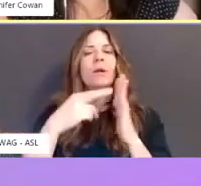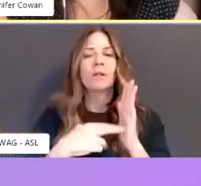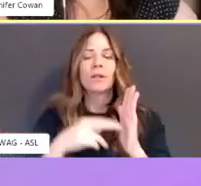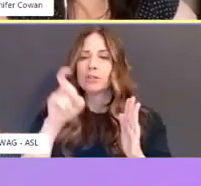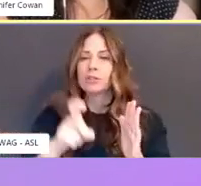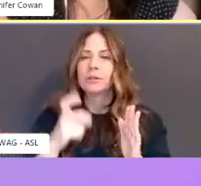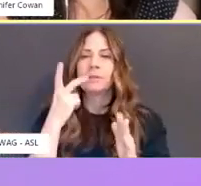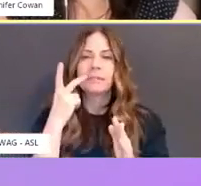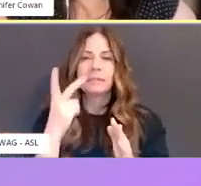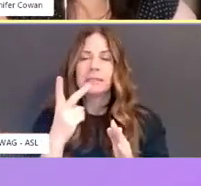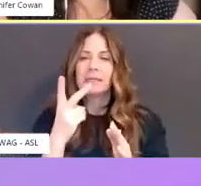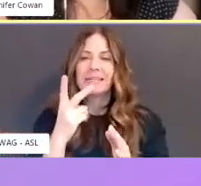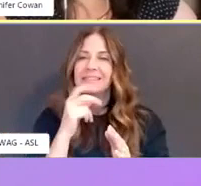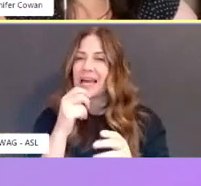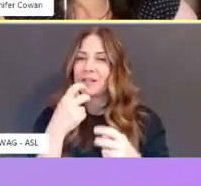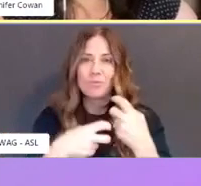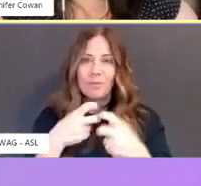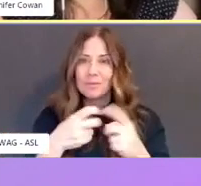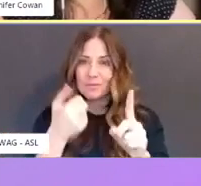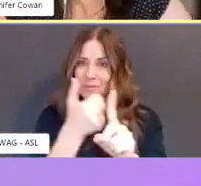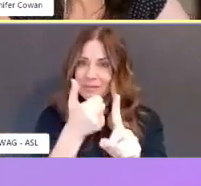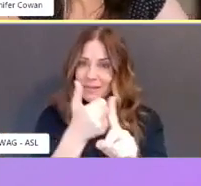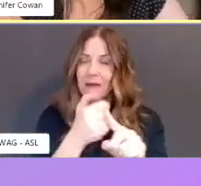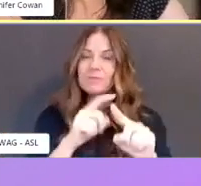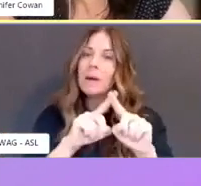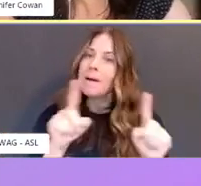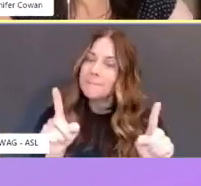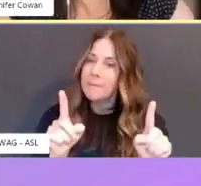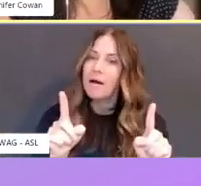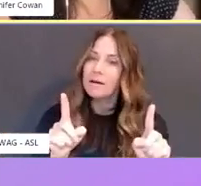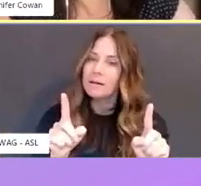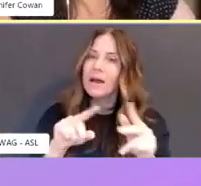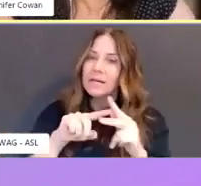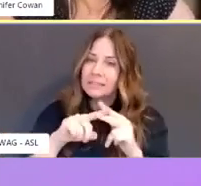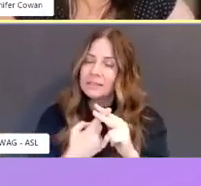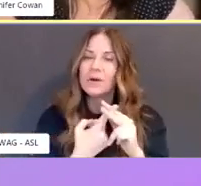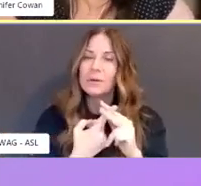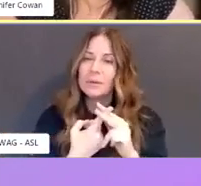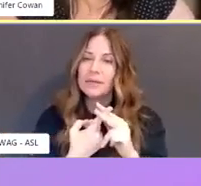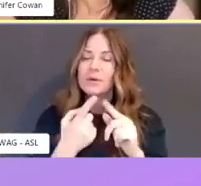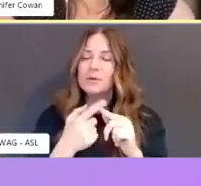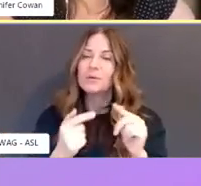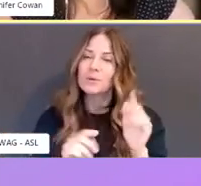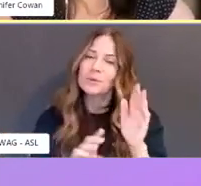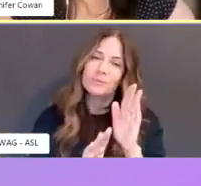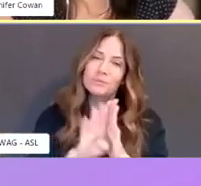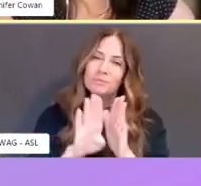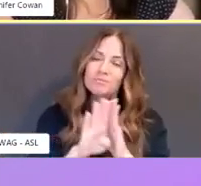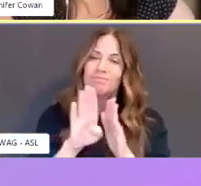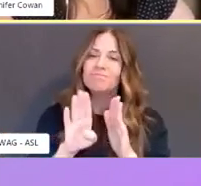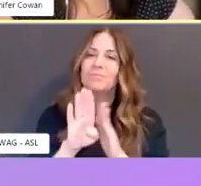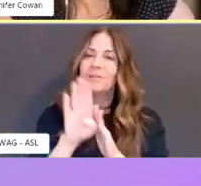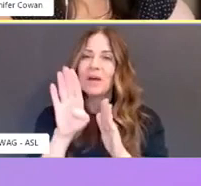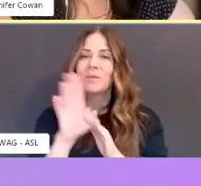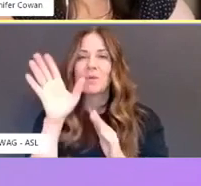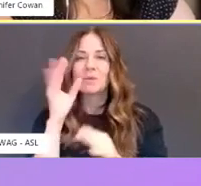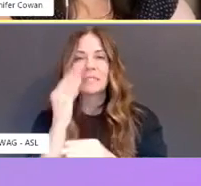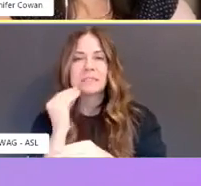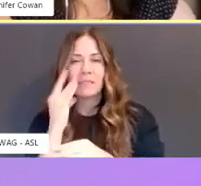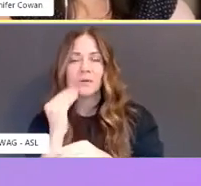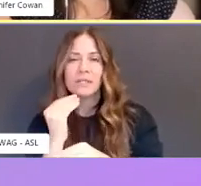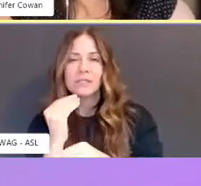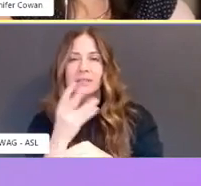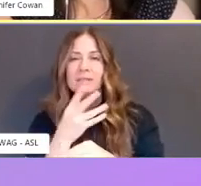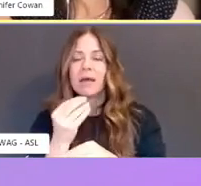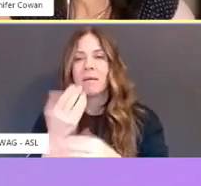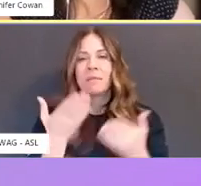be seen as problems themselves, but rather a jumping off point to build those accessible experiences. We